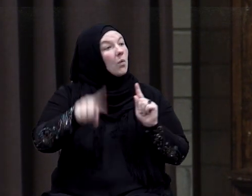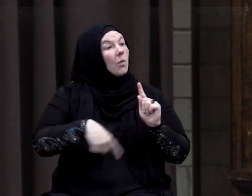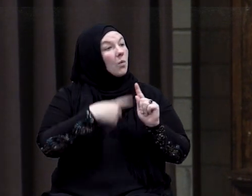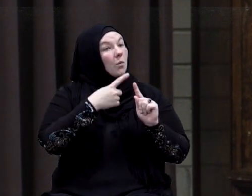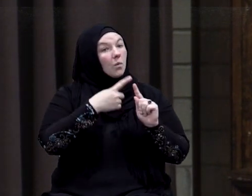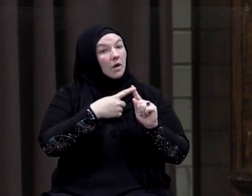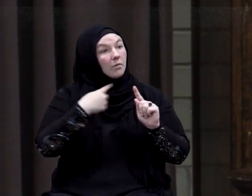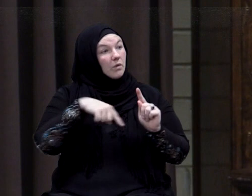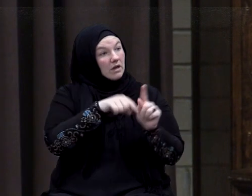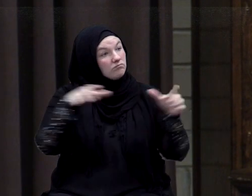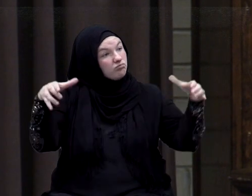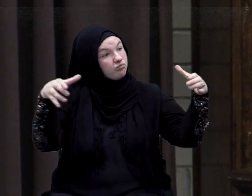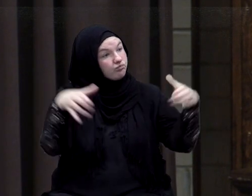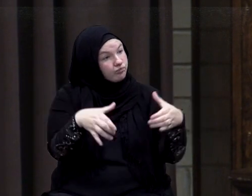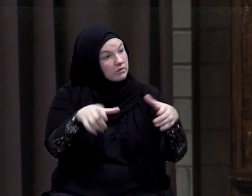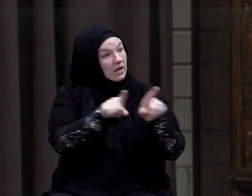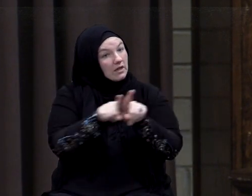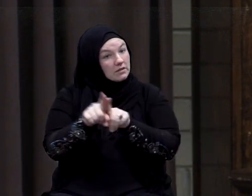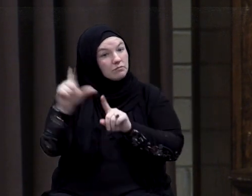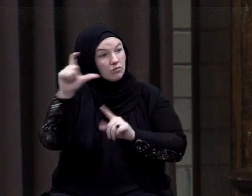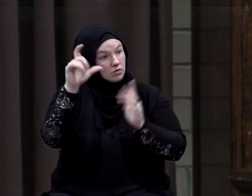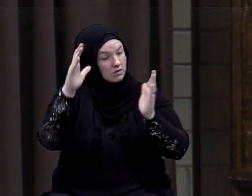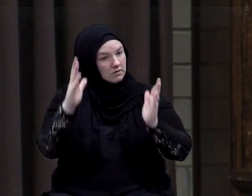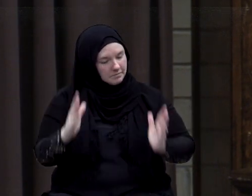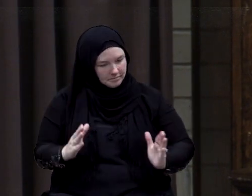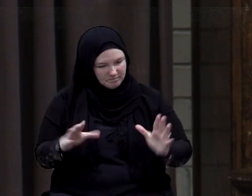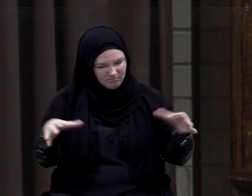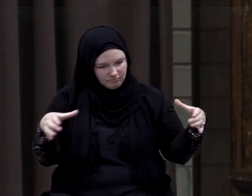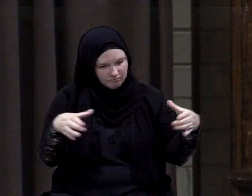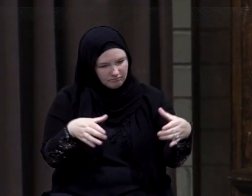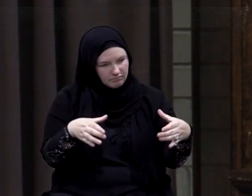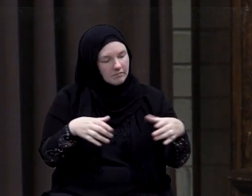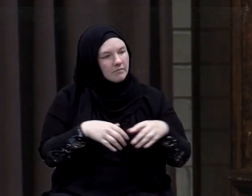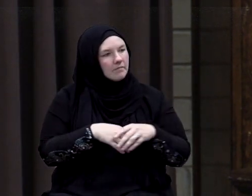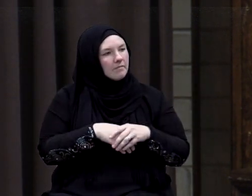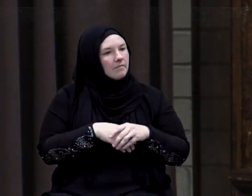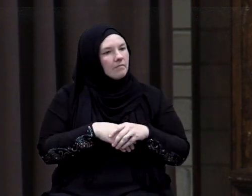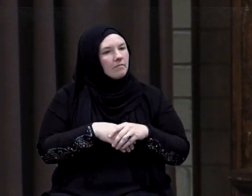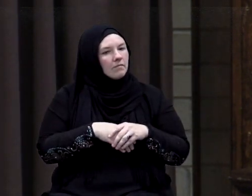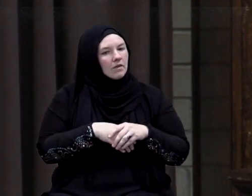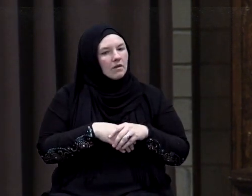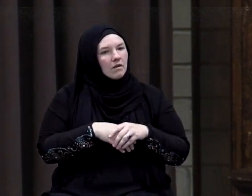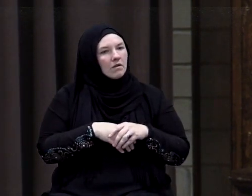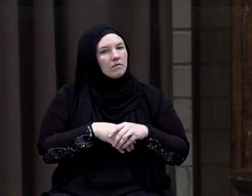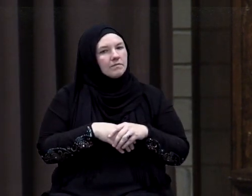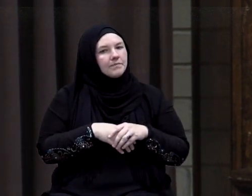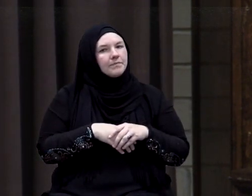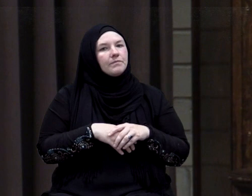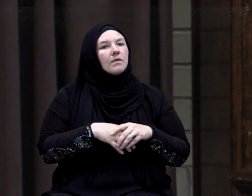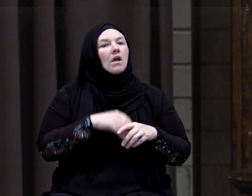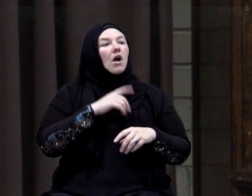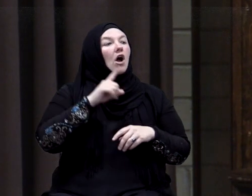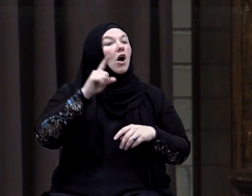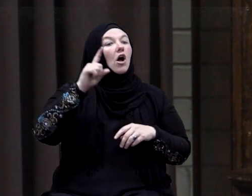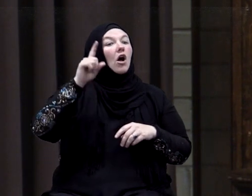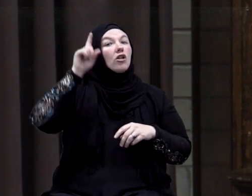to bed, Allah subhanahu wa ta'ala could have taken all of our souls all at once.